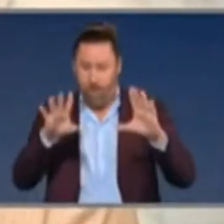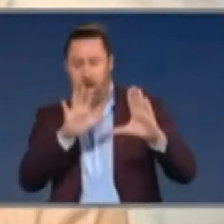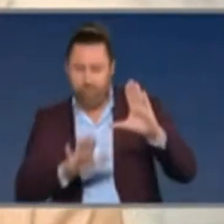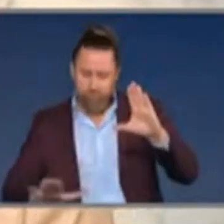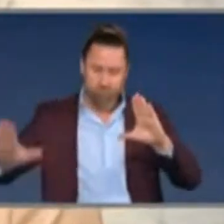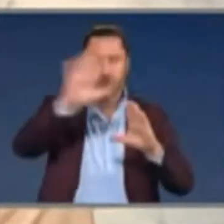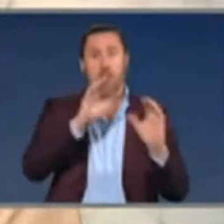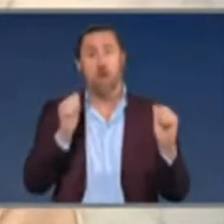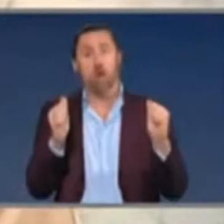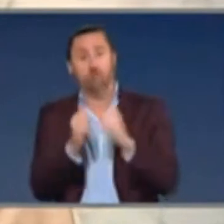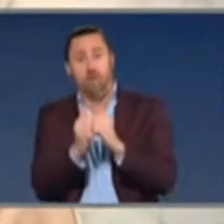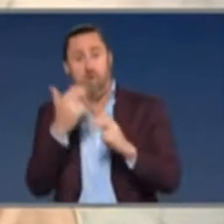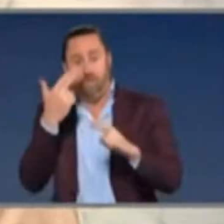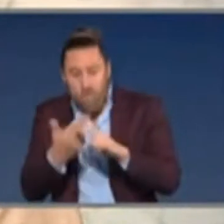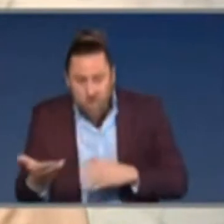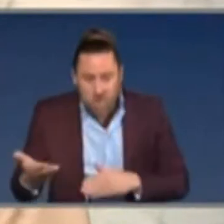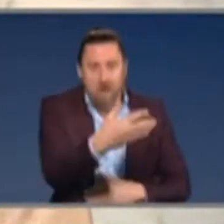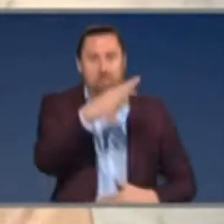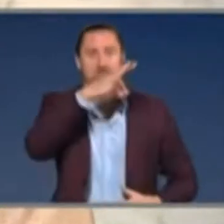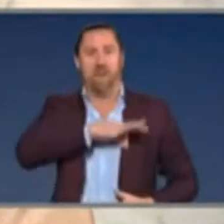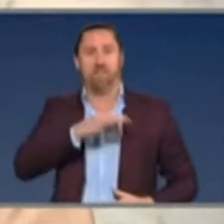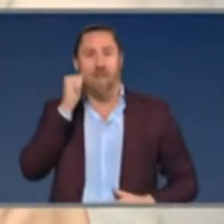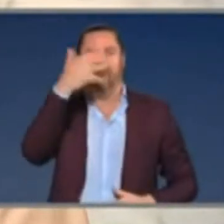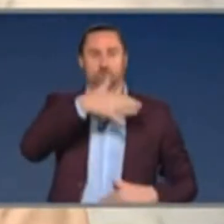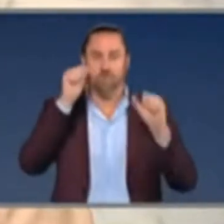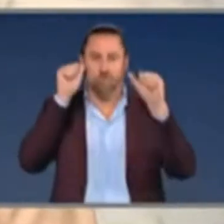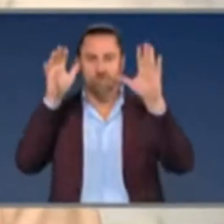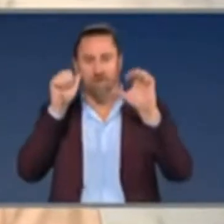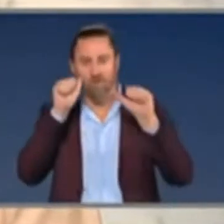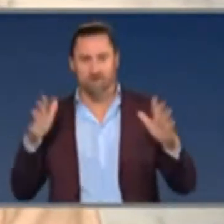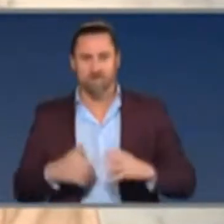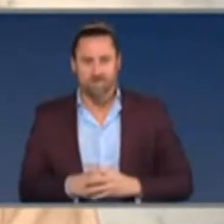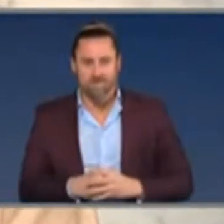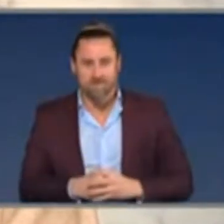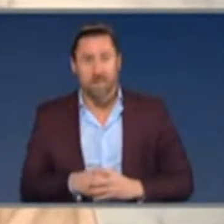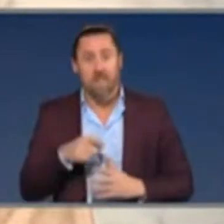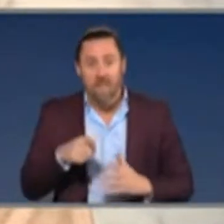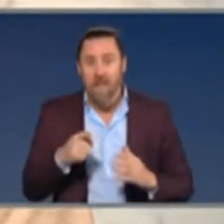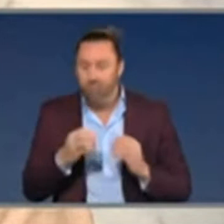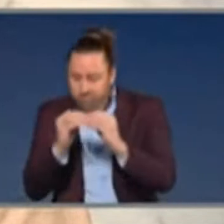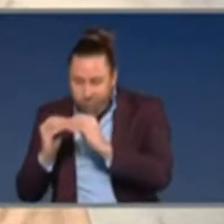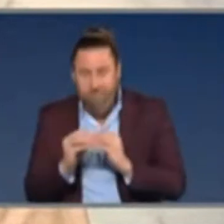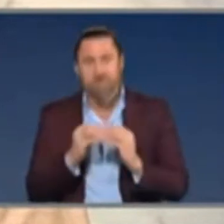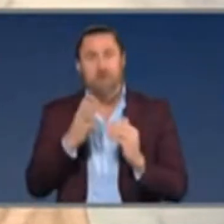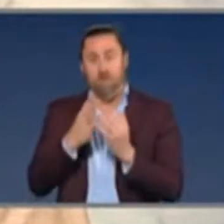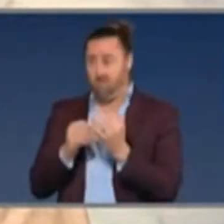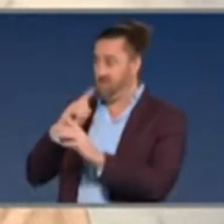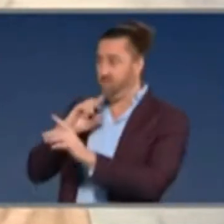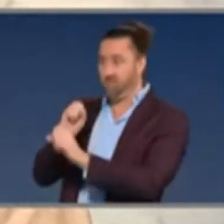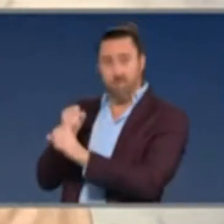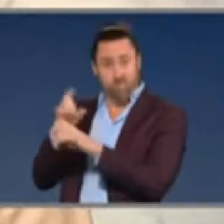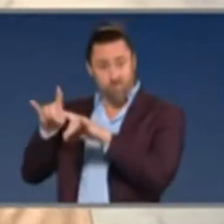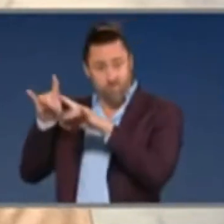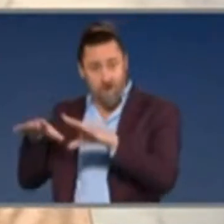improve outcomes for Aboriginal and Torres Strait Islander people has been developed and negotiated between Australian